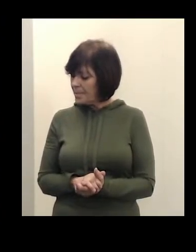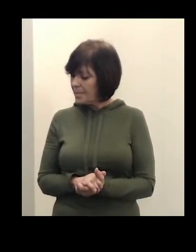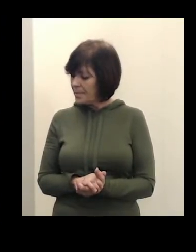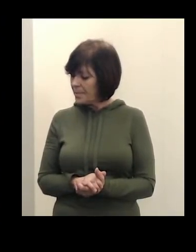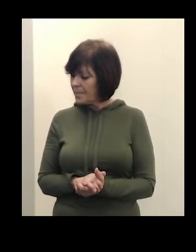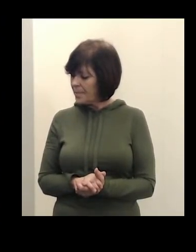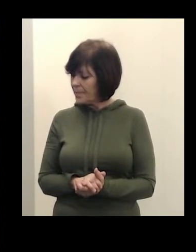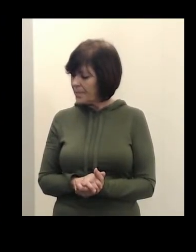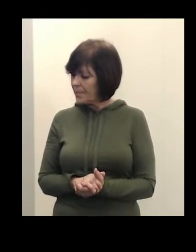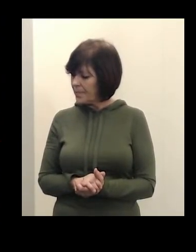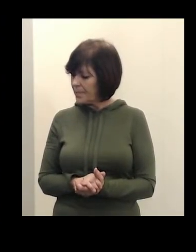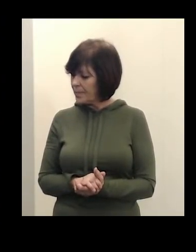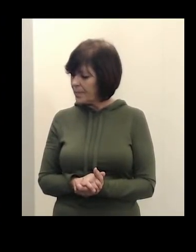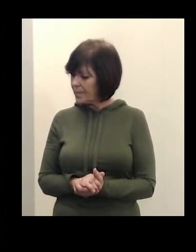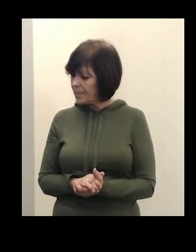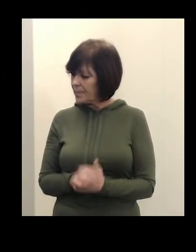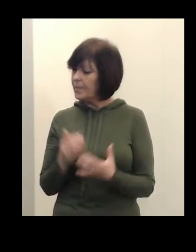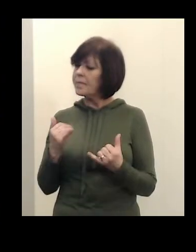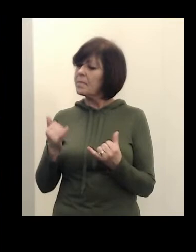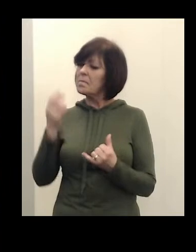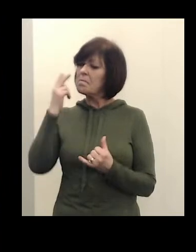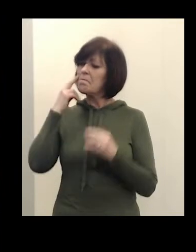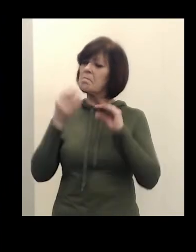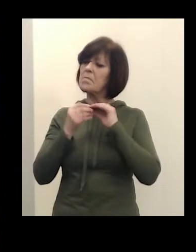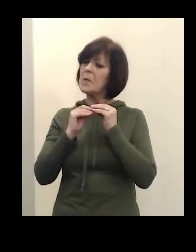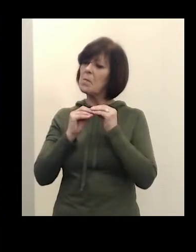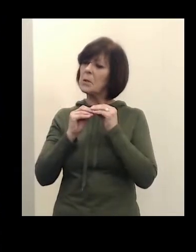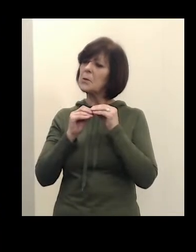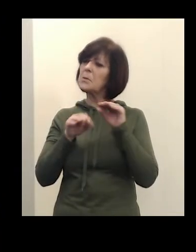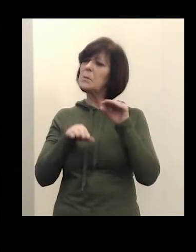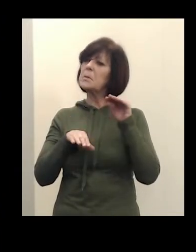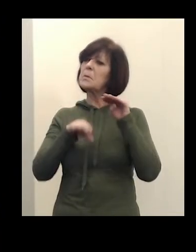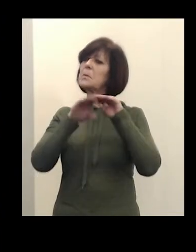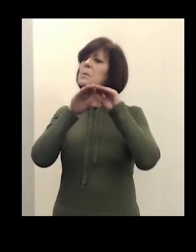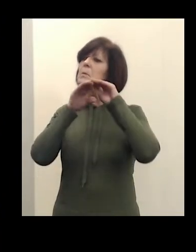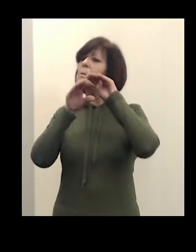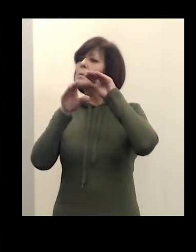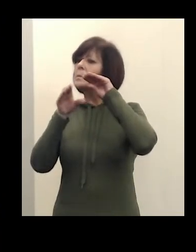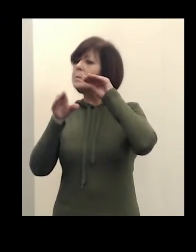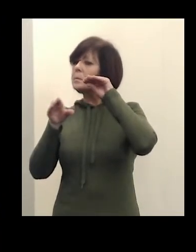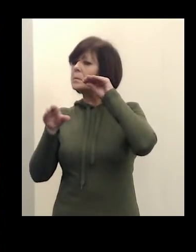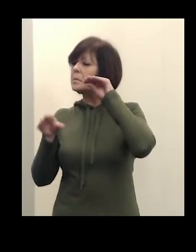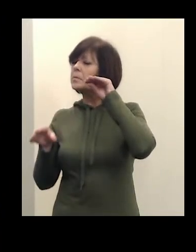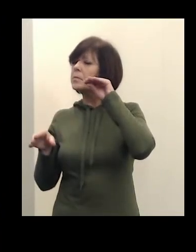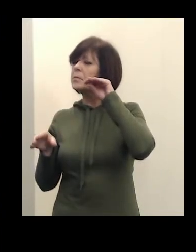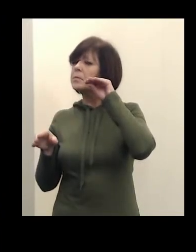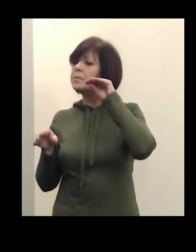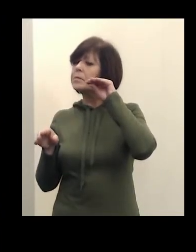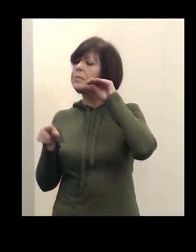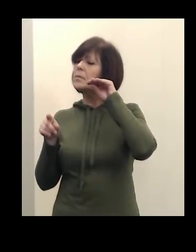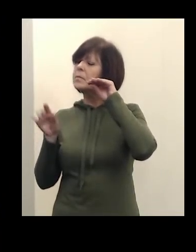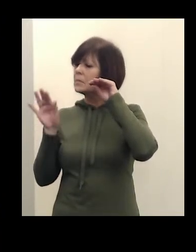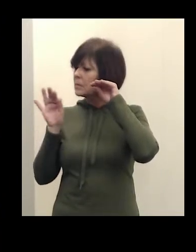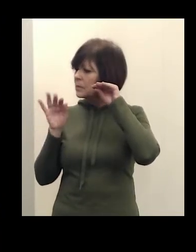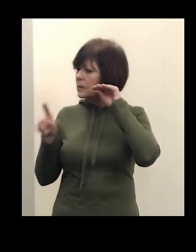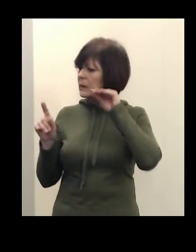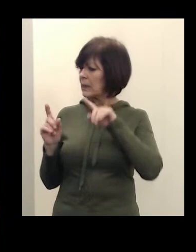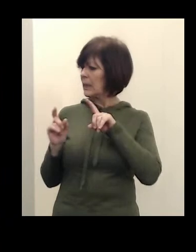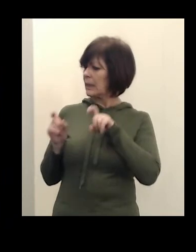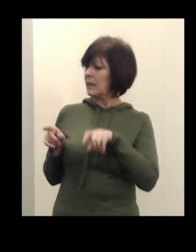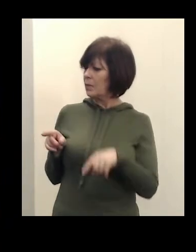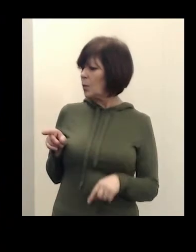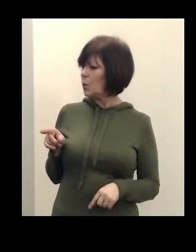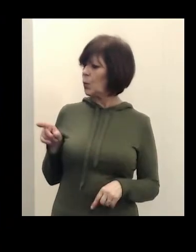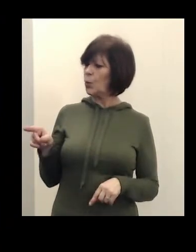that numbers are starting to peak in terms of COVID numbers and hospitalization numbers, does that give you or the county